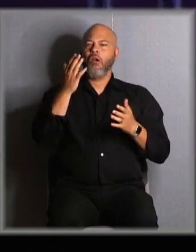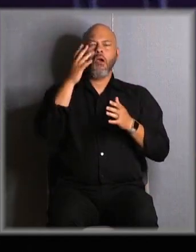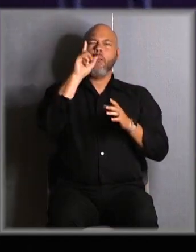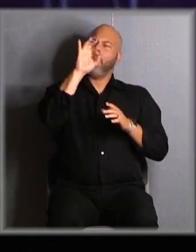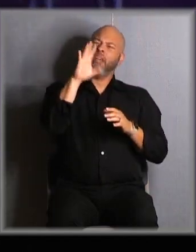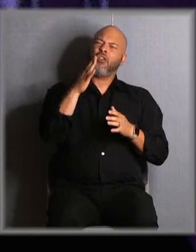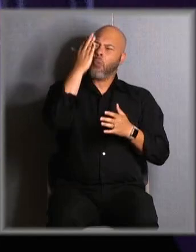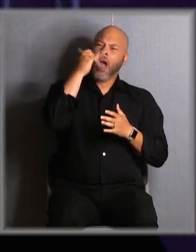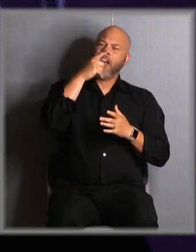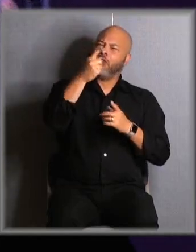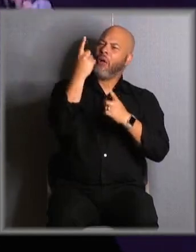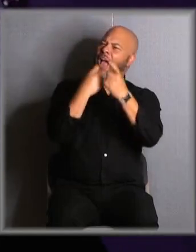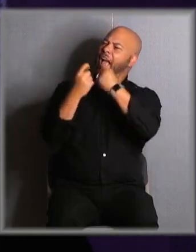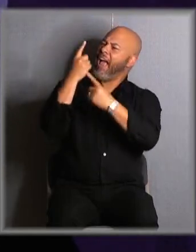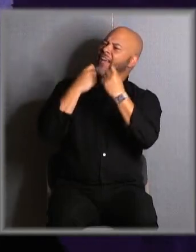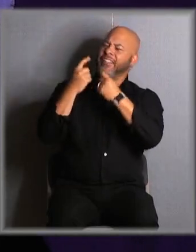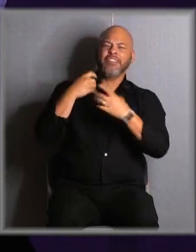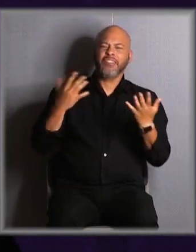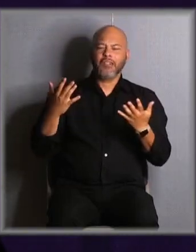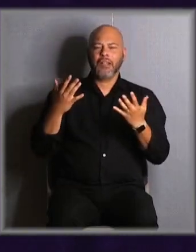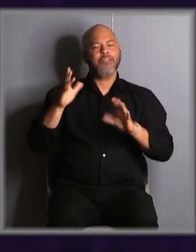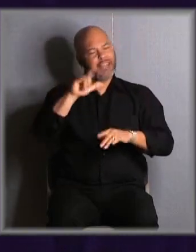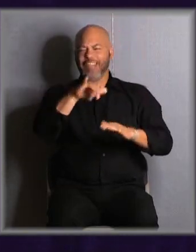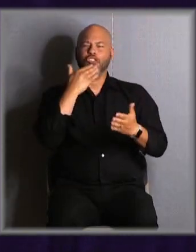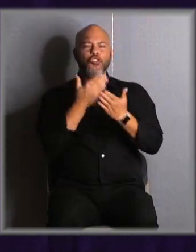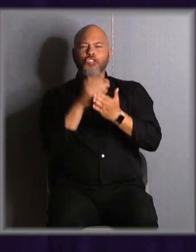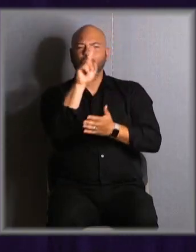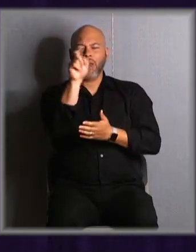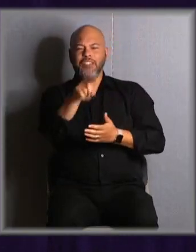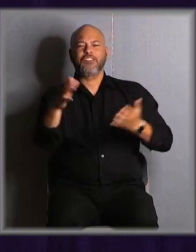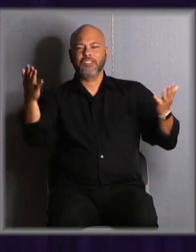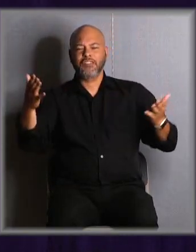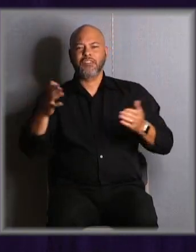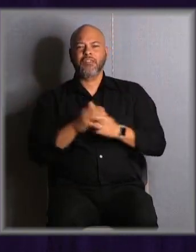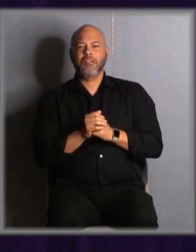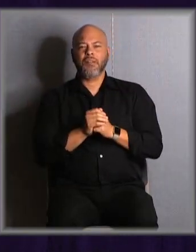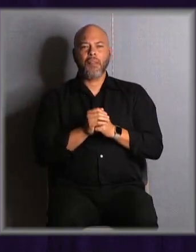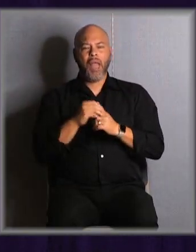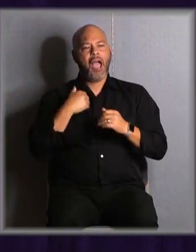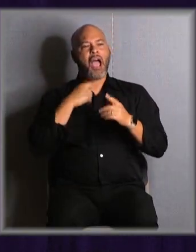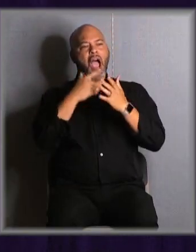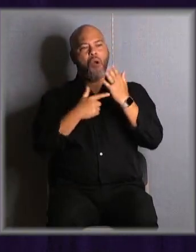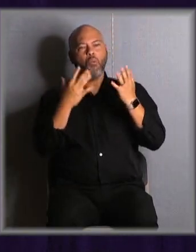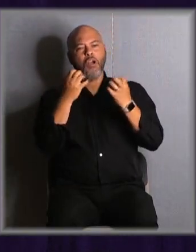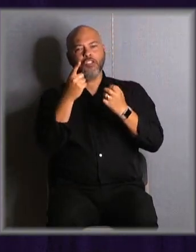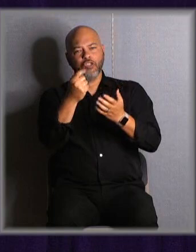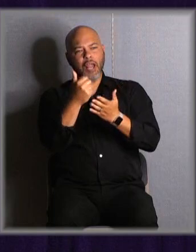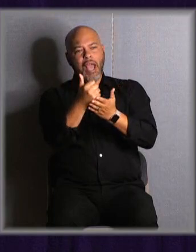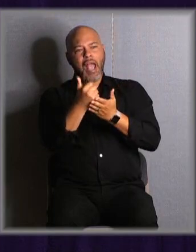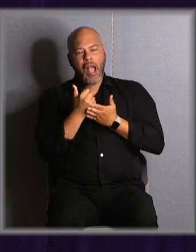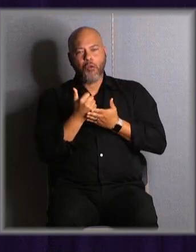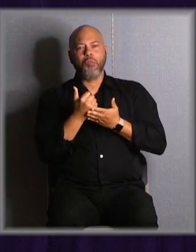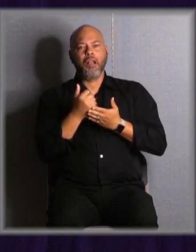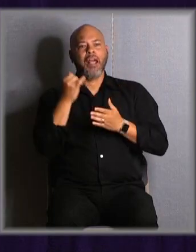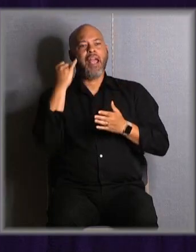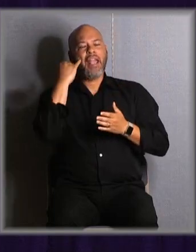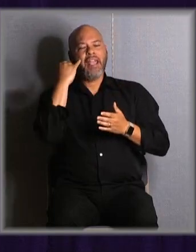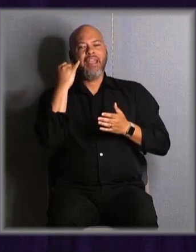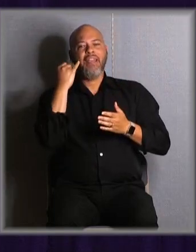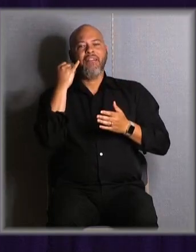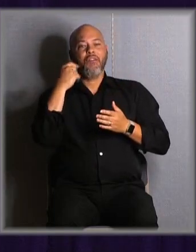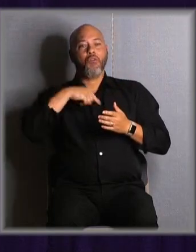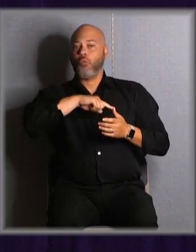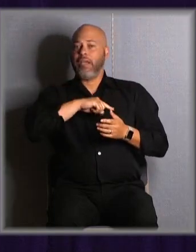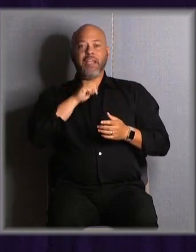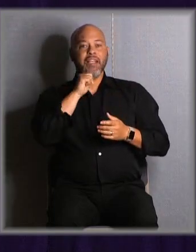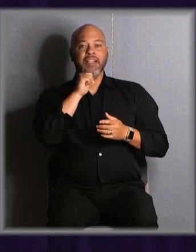Wynn? Boy, y'all asking me some good questions. The question is that I want to help us to understand if we're not going